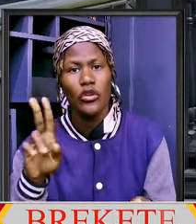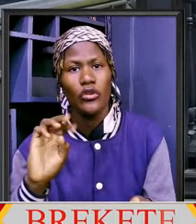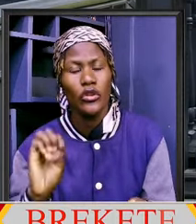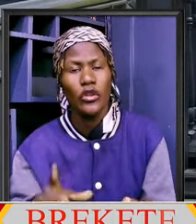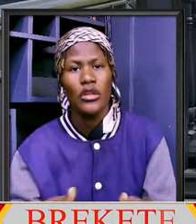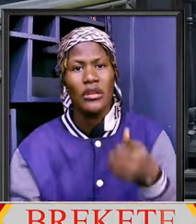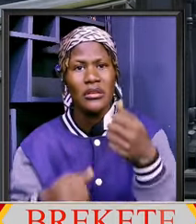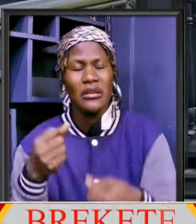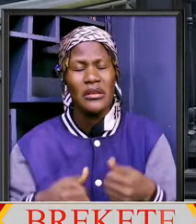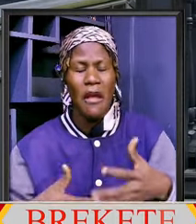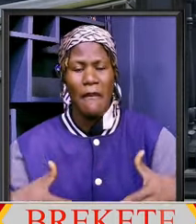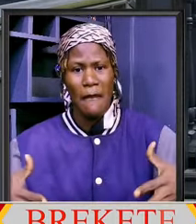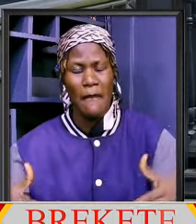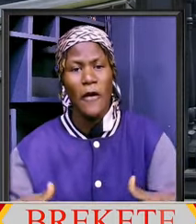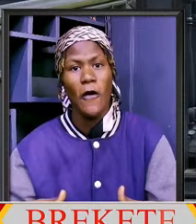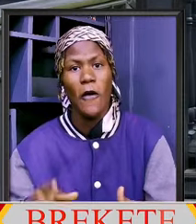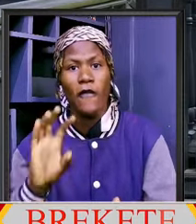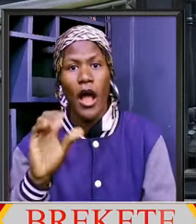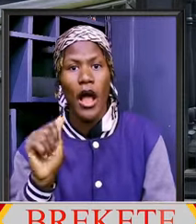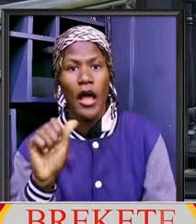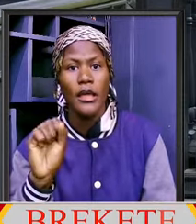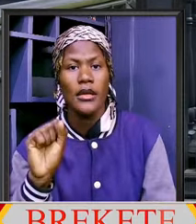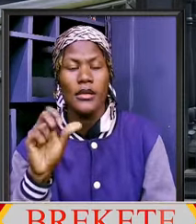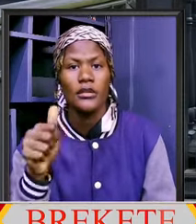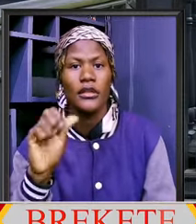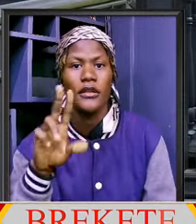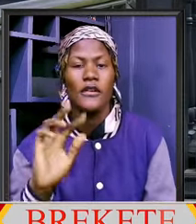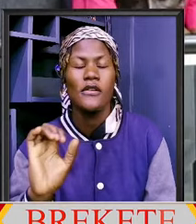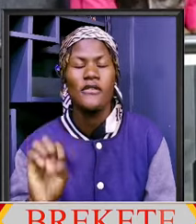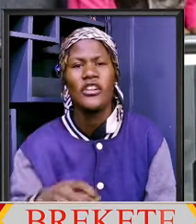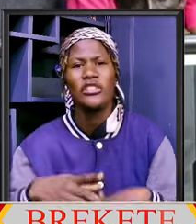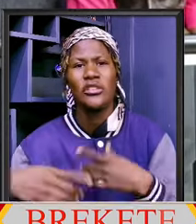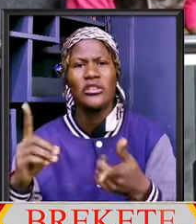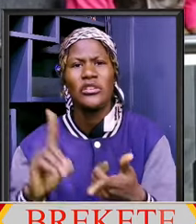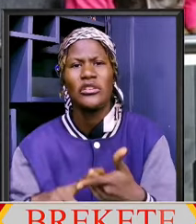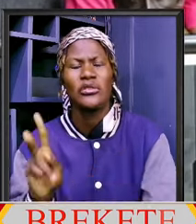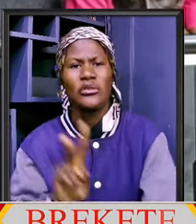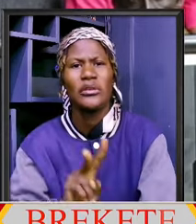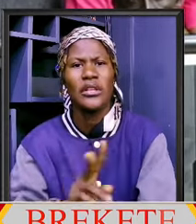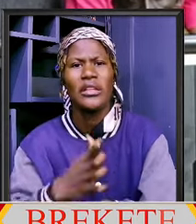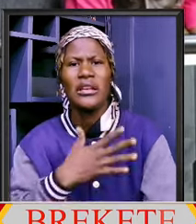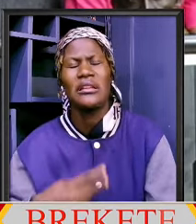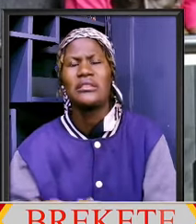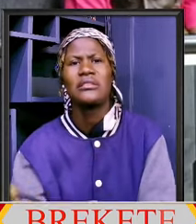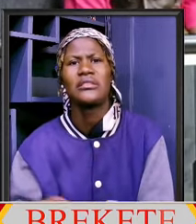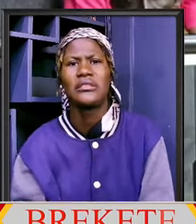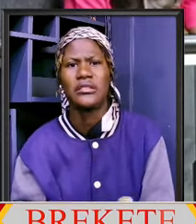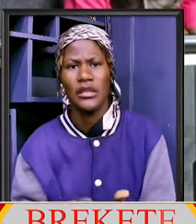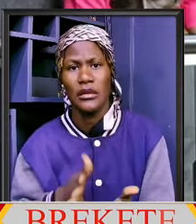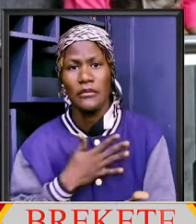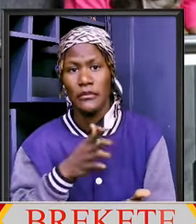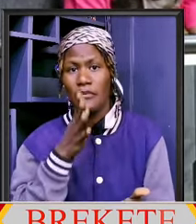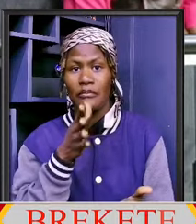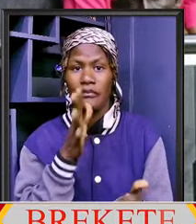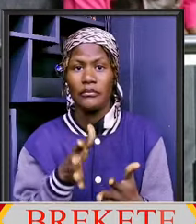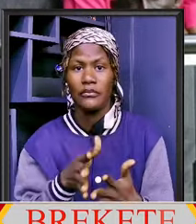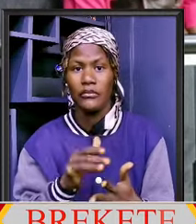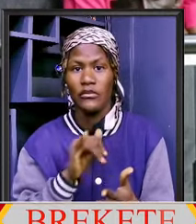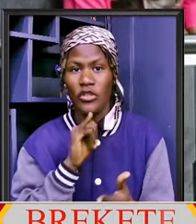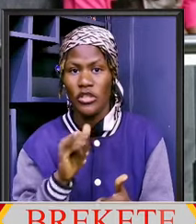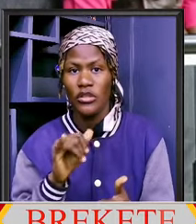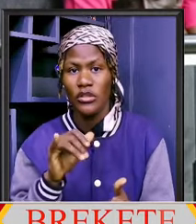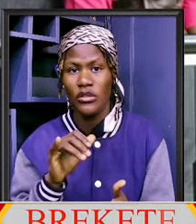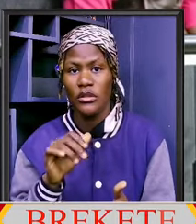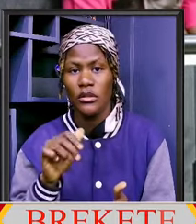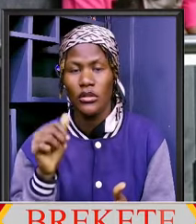of cassava. She would take it back to Kaduna and sell. My mom was a